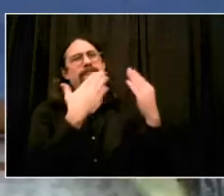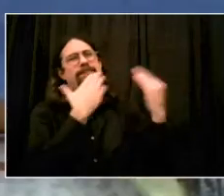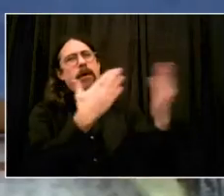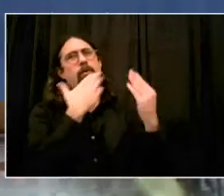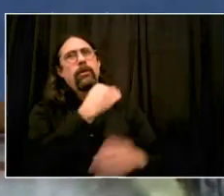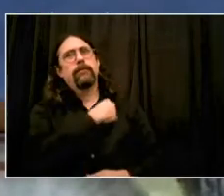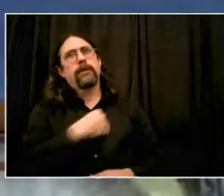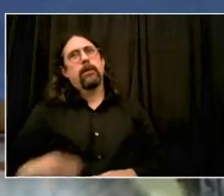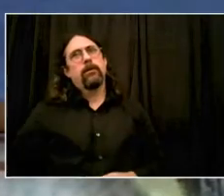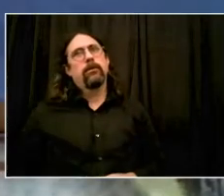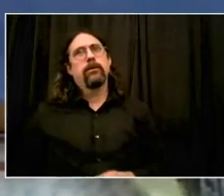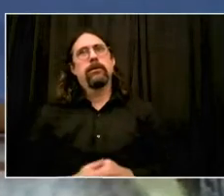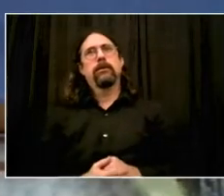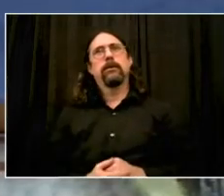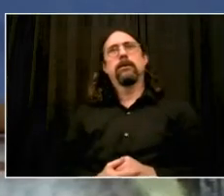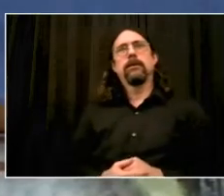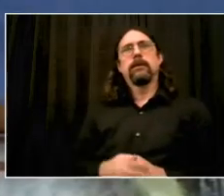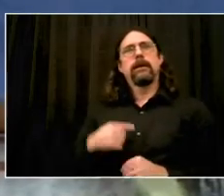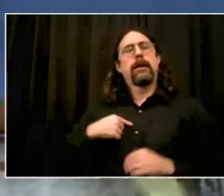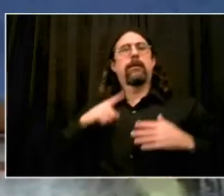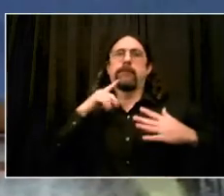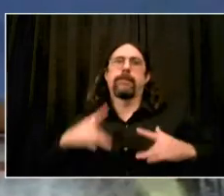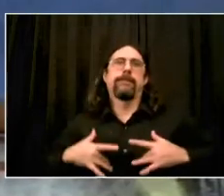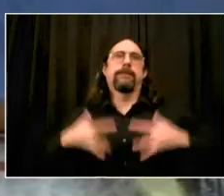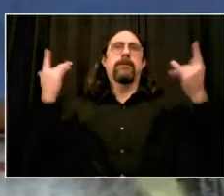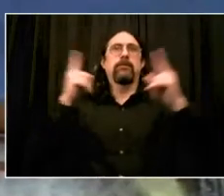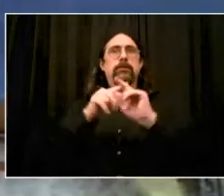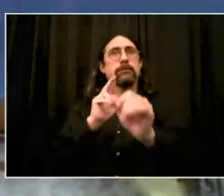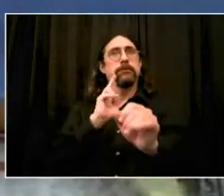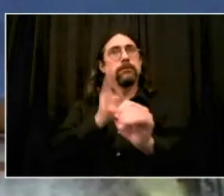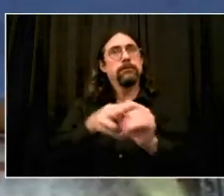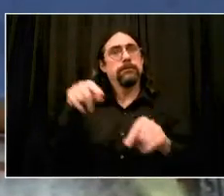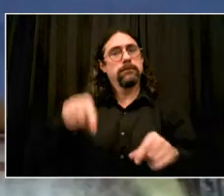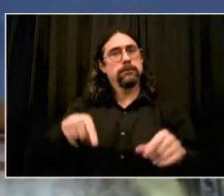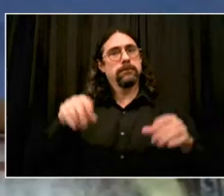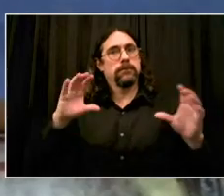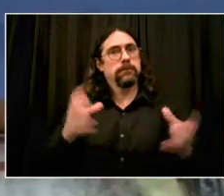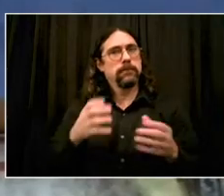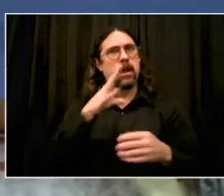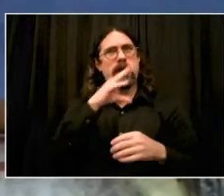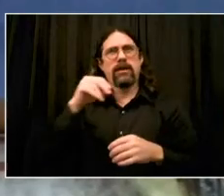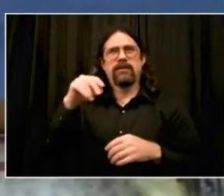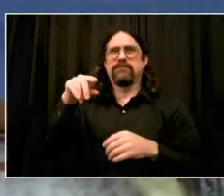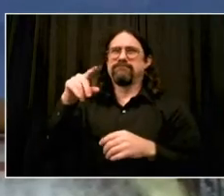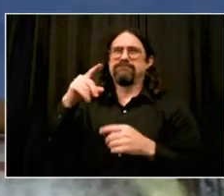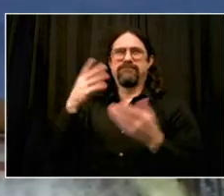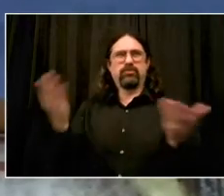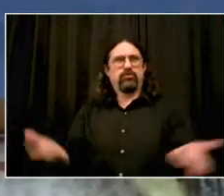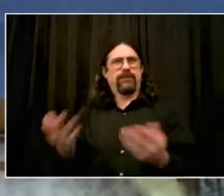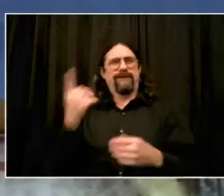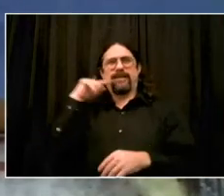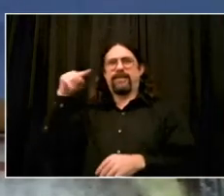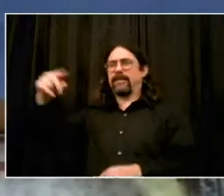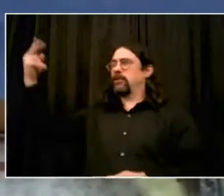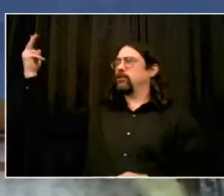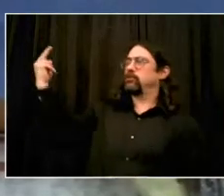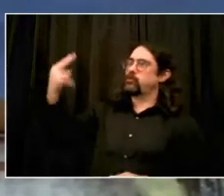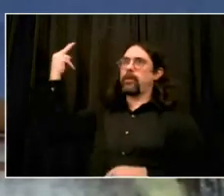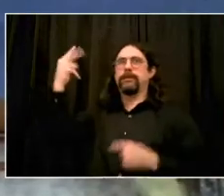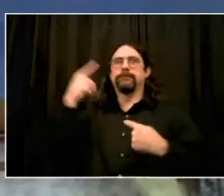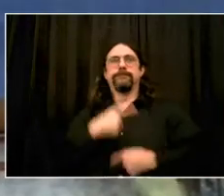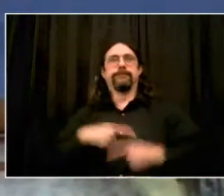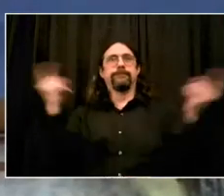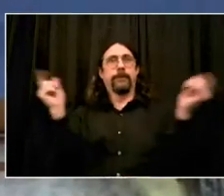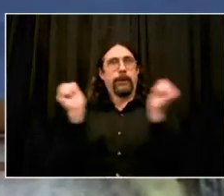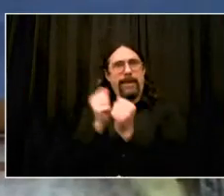city's investment in employee ownership and worker cooperatives. Mr. Mayor, I can